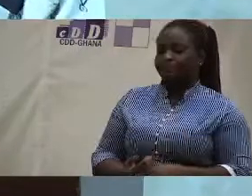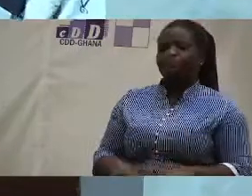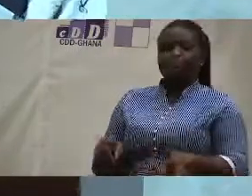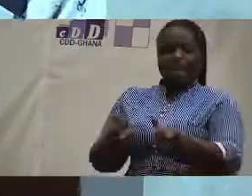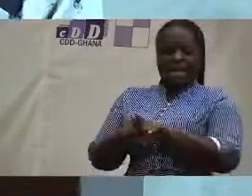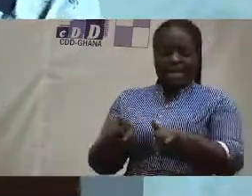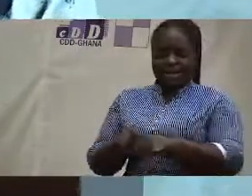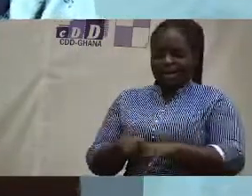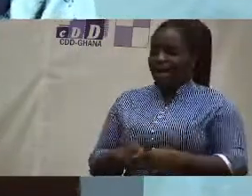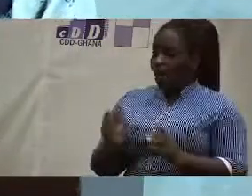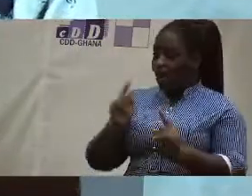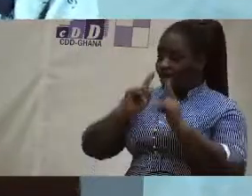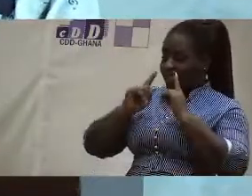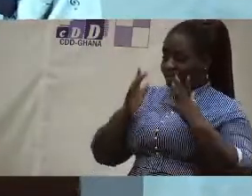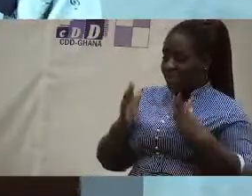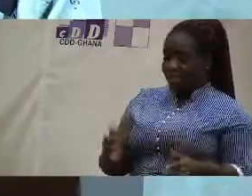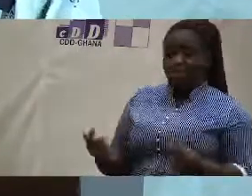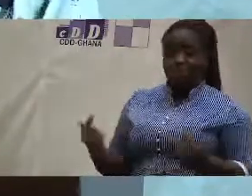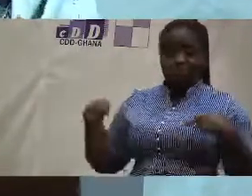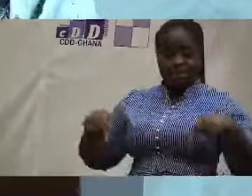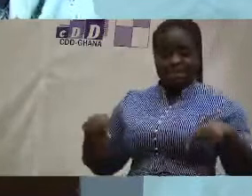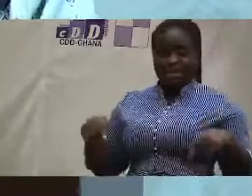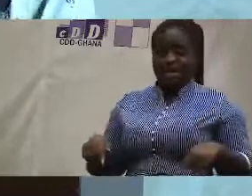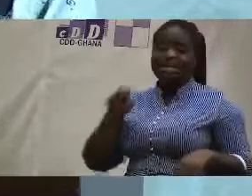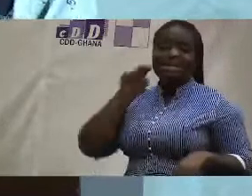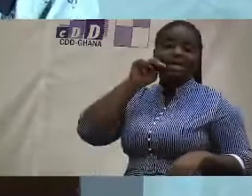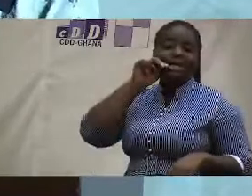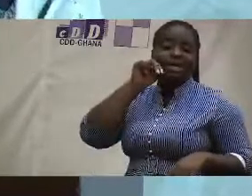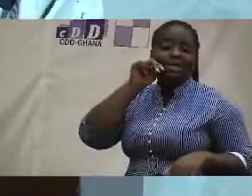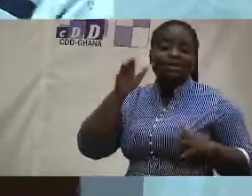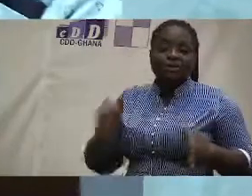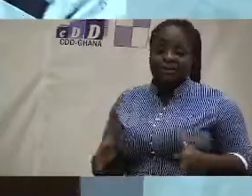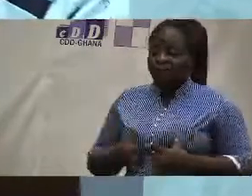speaker tonight, ladies and gentlemen, is a Nigerian.